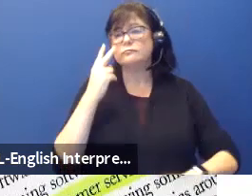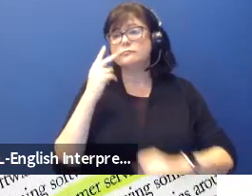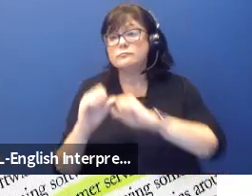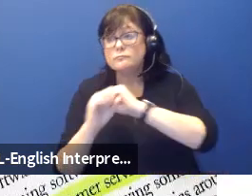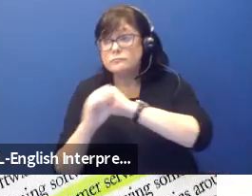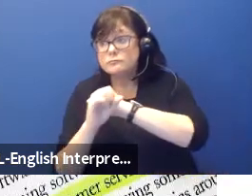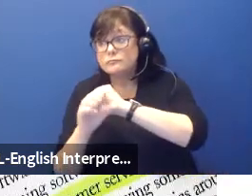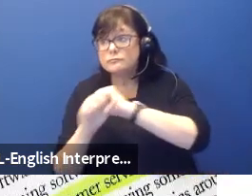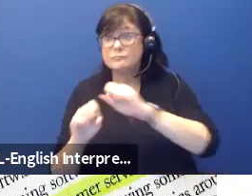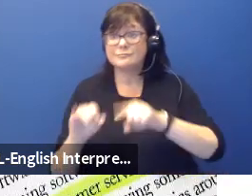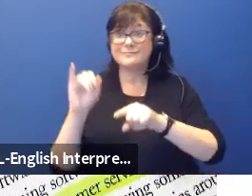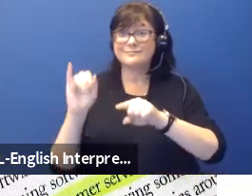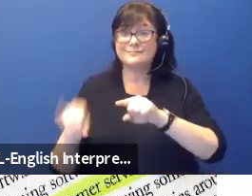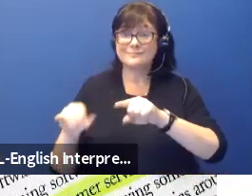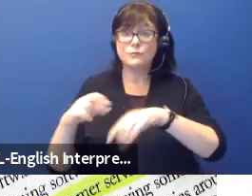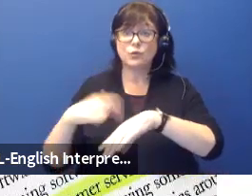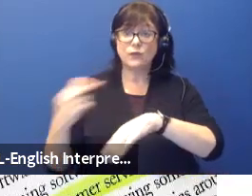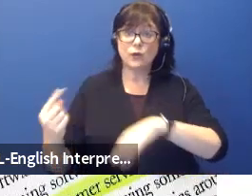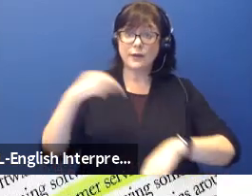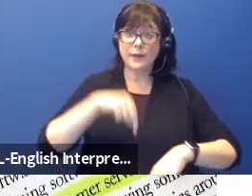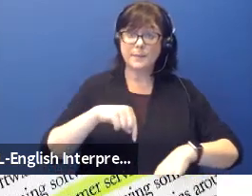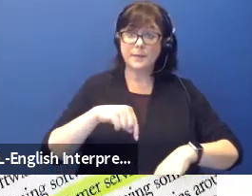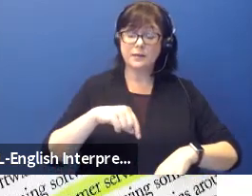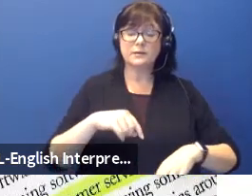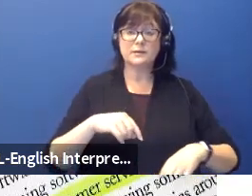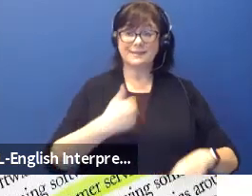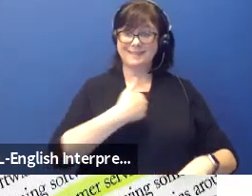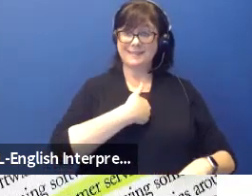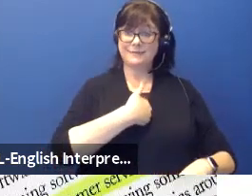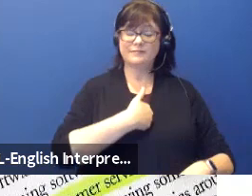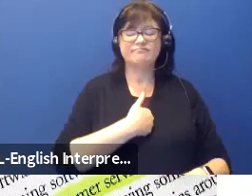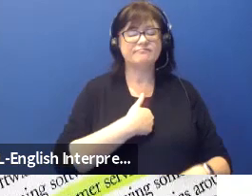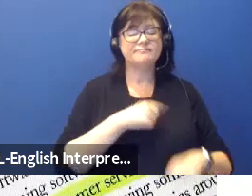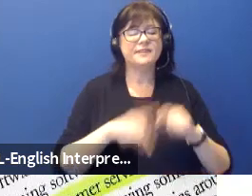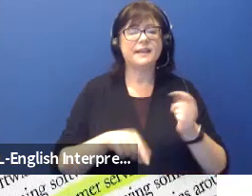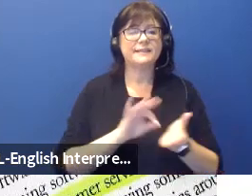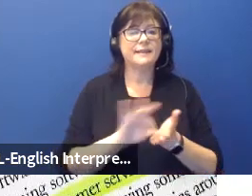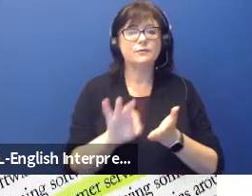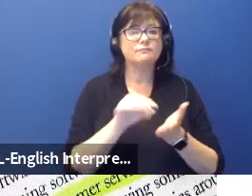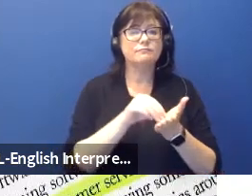included. They don't count if that's the referral in that you have on the service plan.